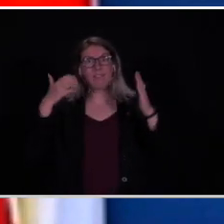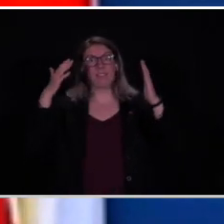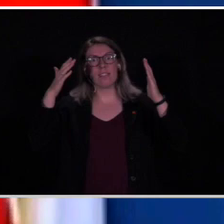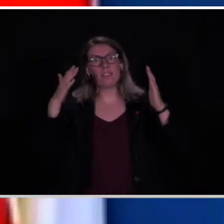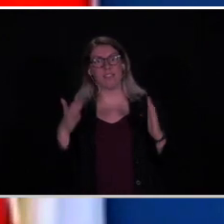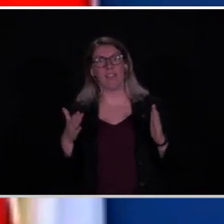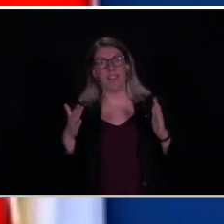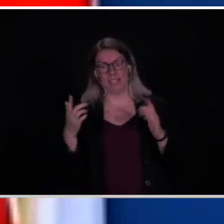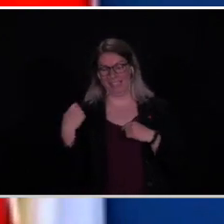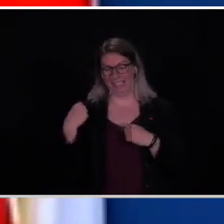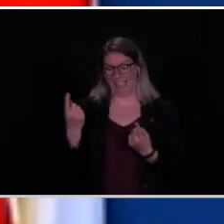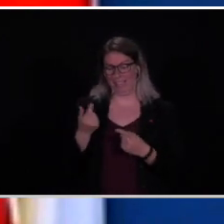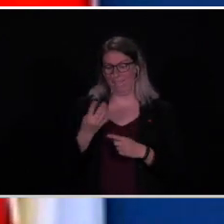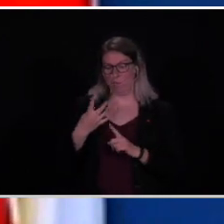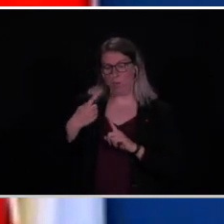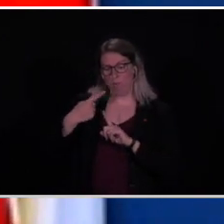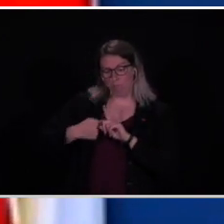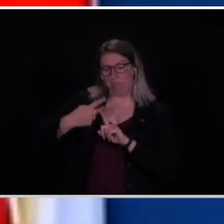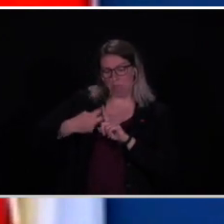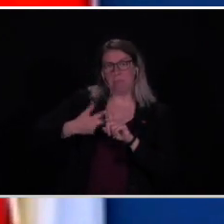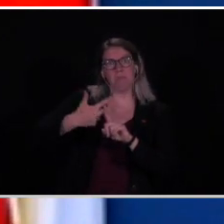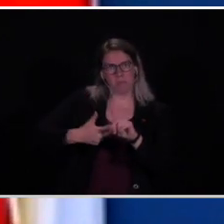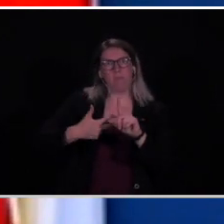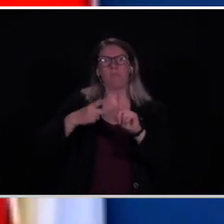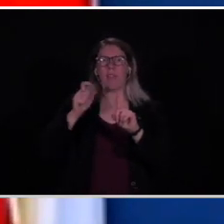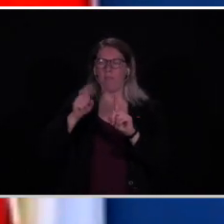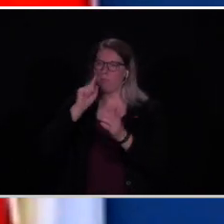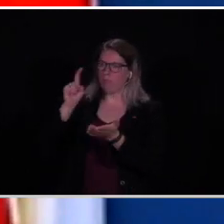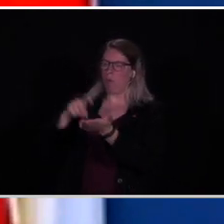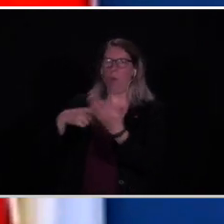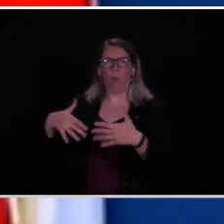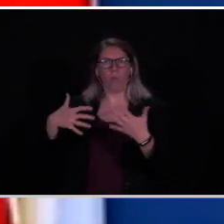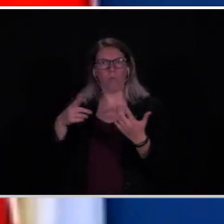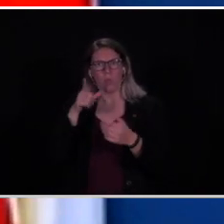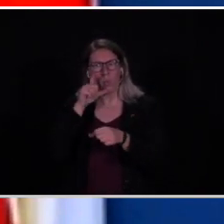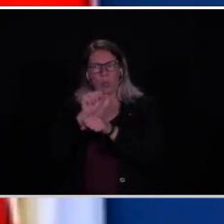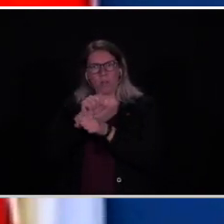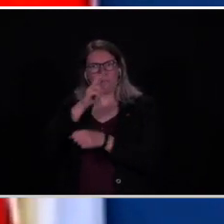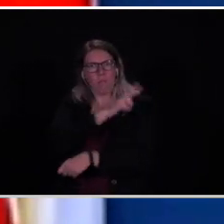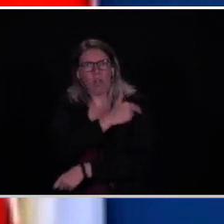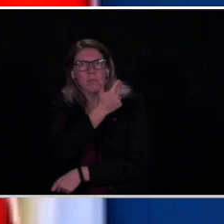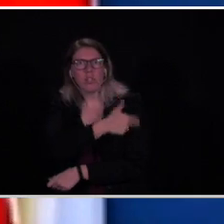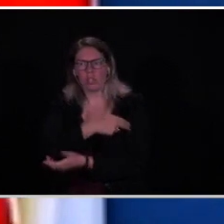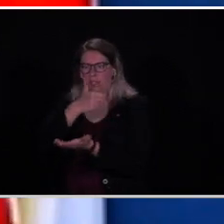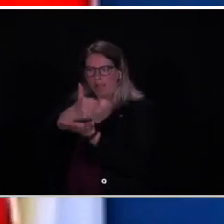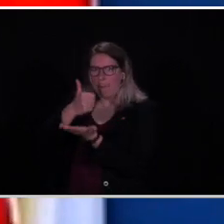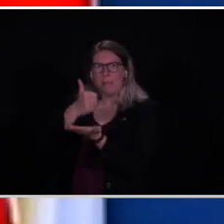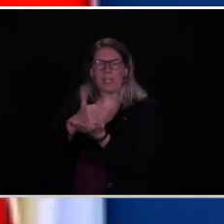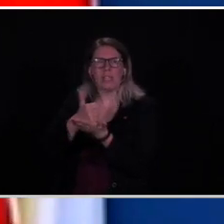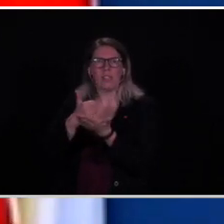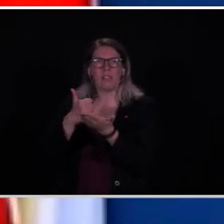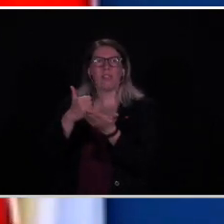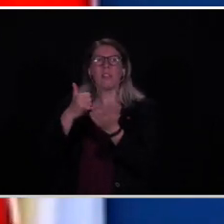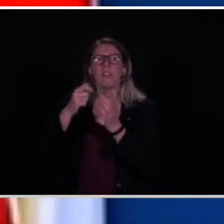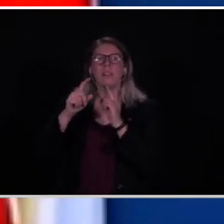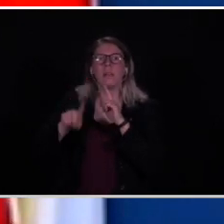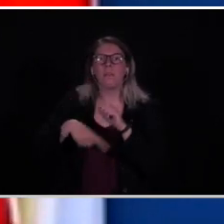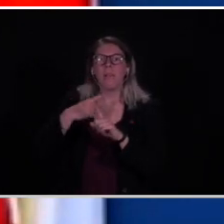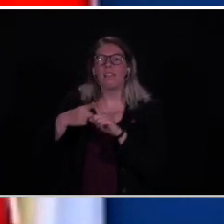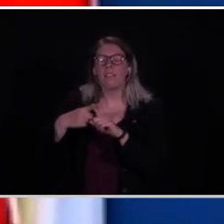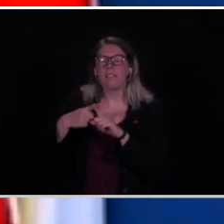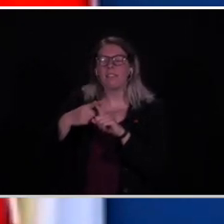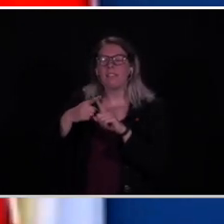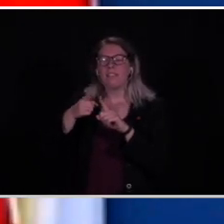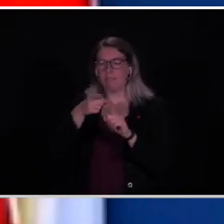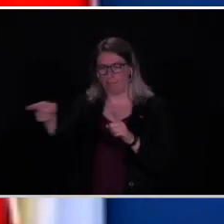in recent months, shown support and gratitude for our healthcare and frontline workers, and respect for the health protocols that are keeping us